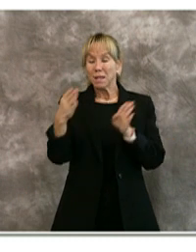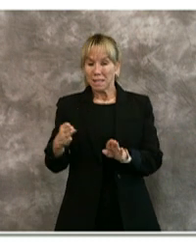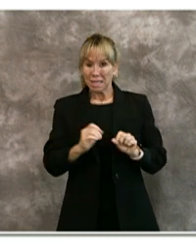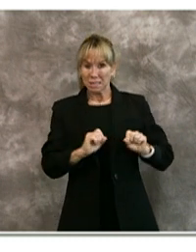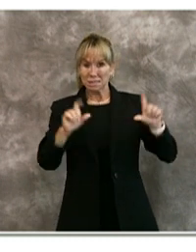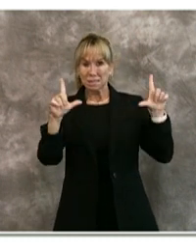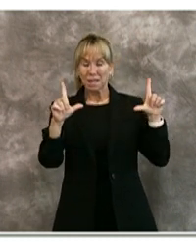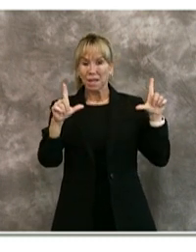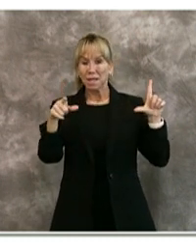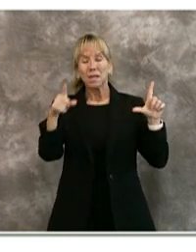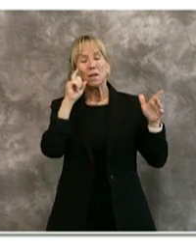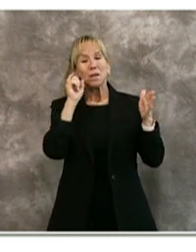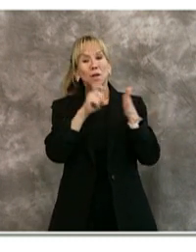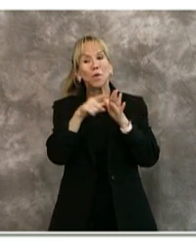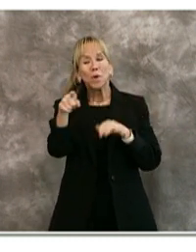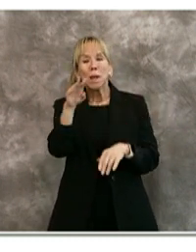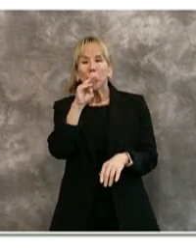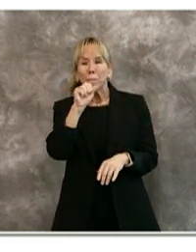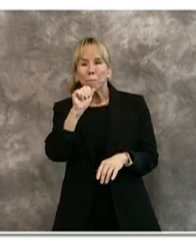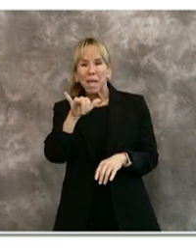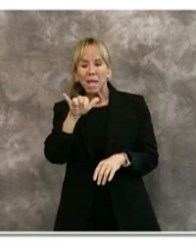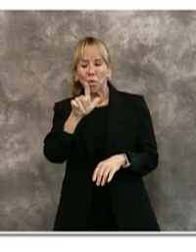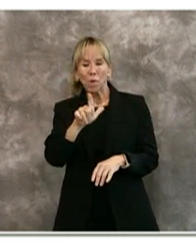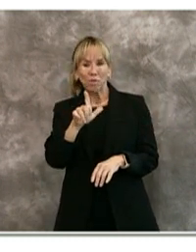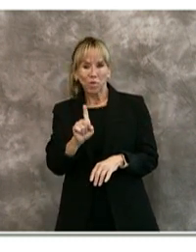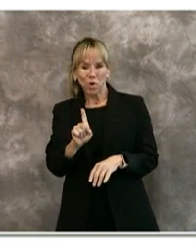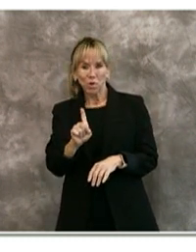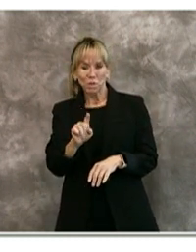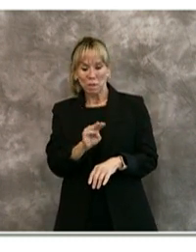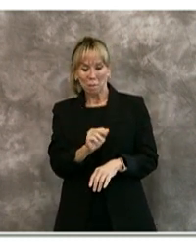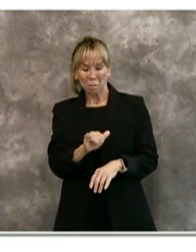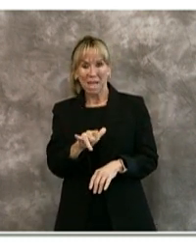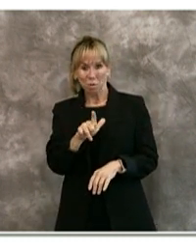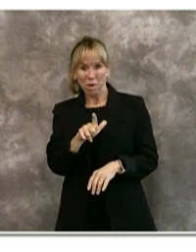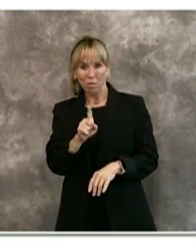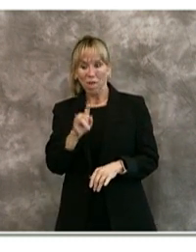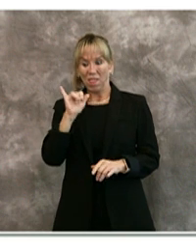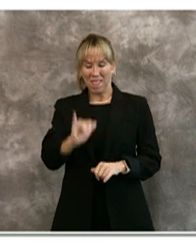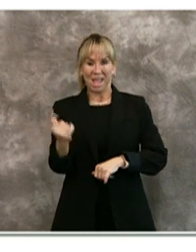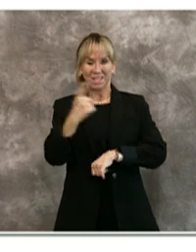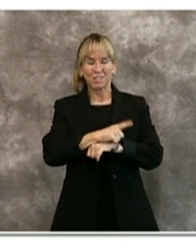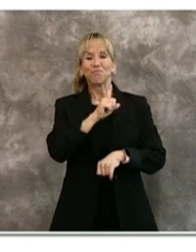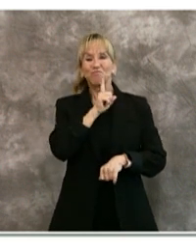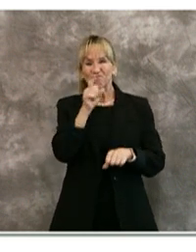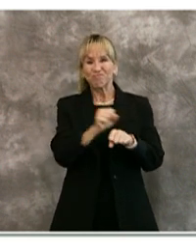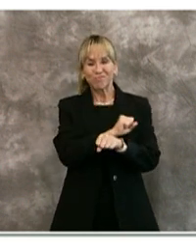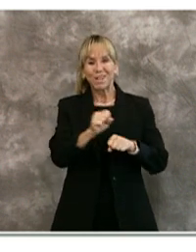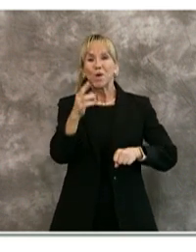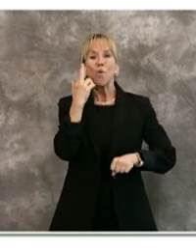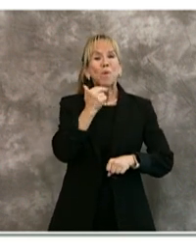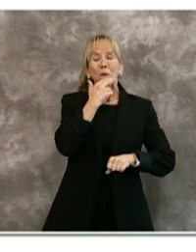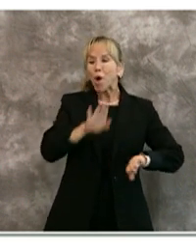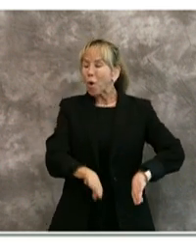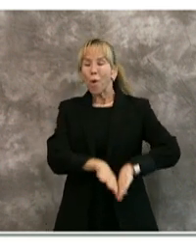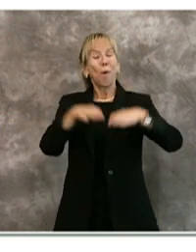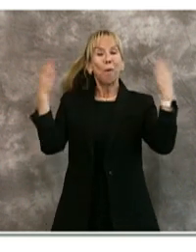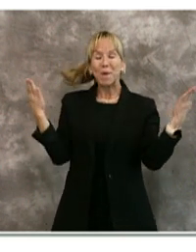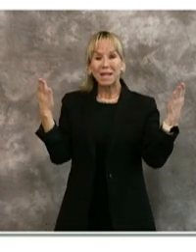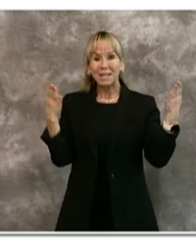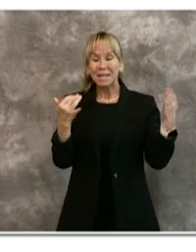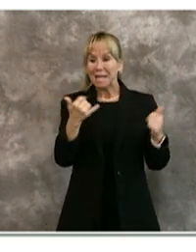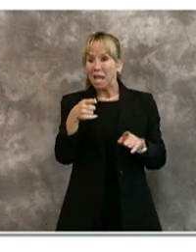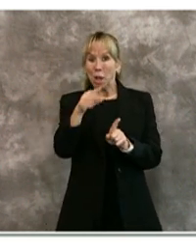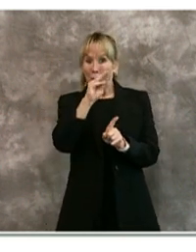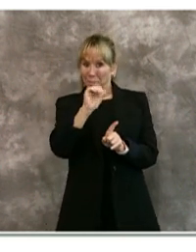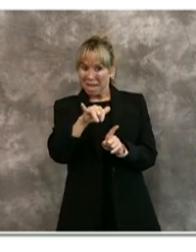the May 21st was the date where we had our restaurants reopen, and just showing what happened in the